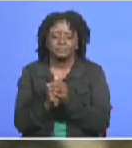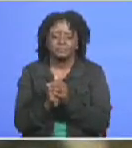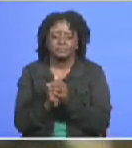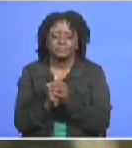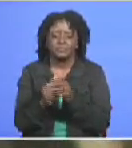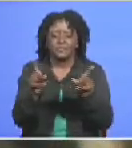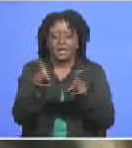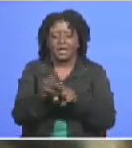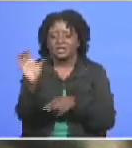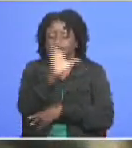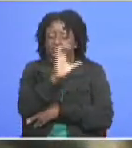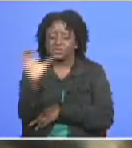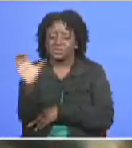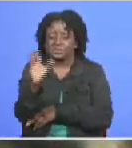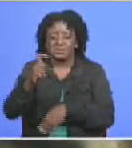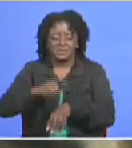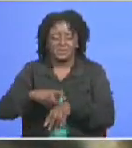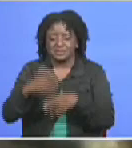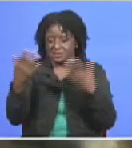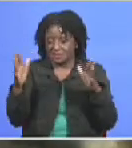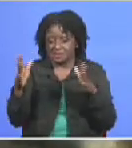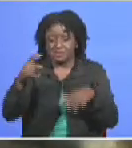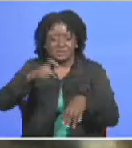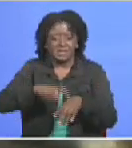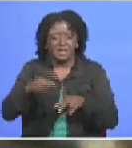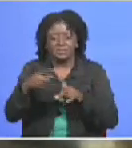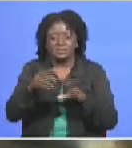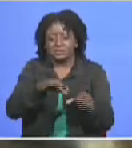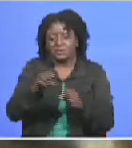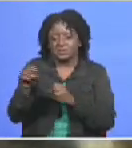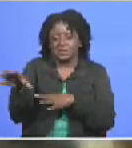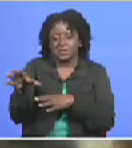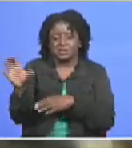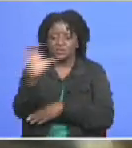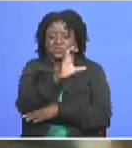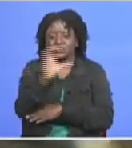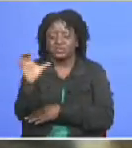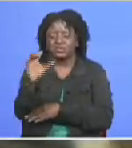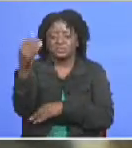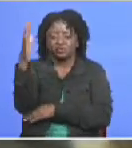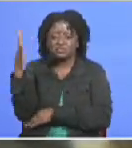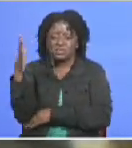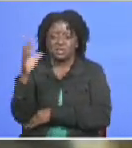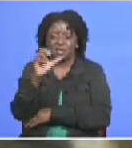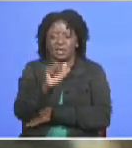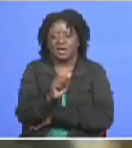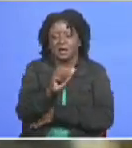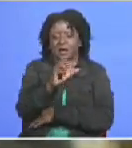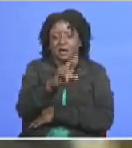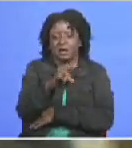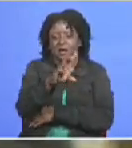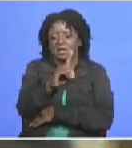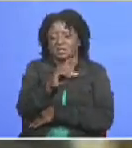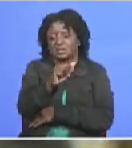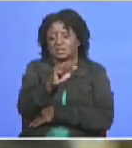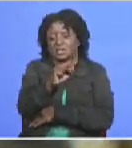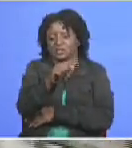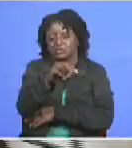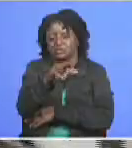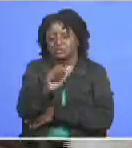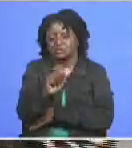As the Christmas season has ended, it's time to get rid of those Christmas trees, and Adastra Gardens has a new creative